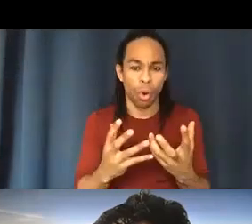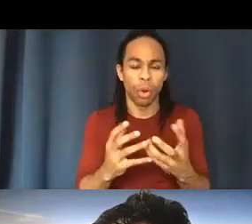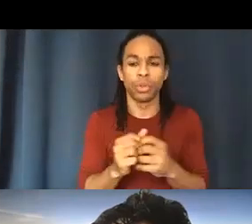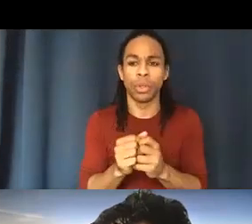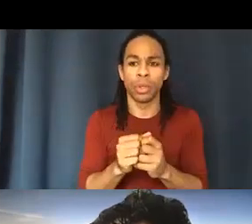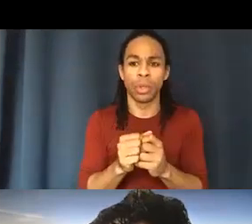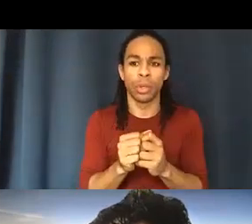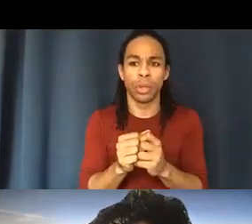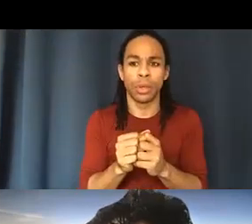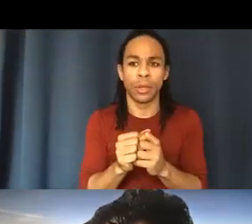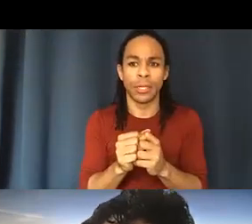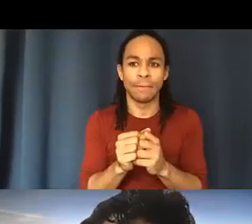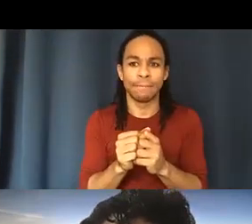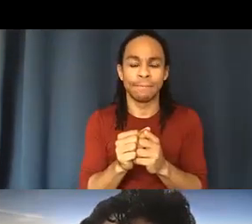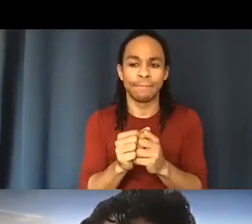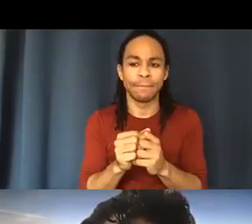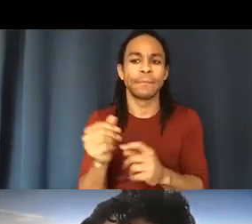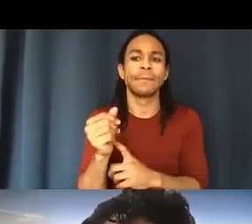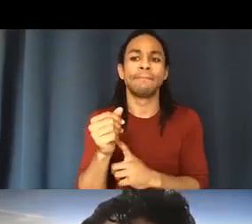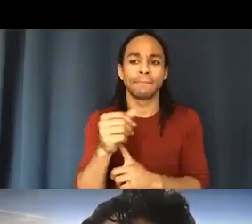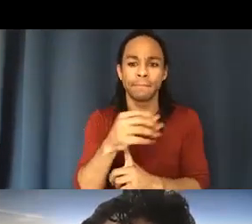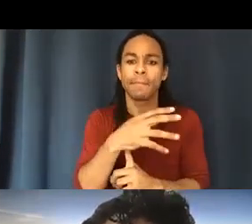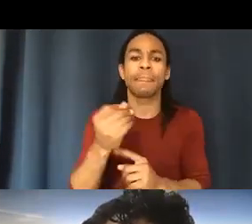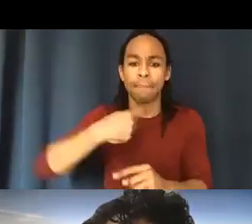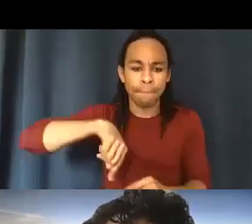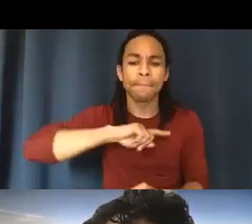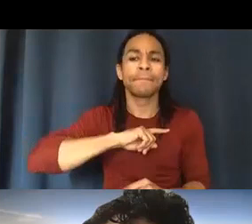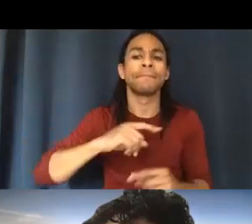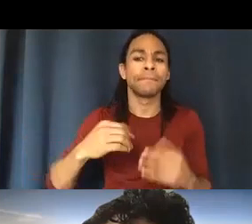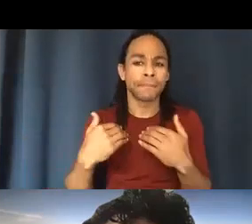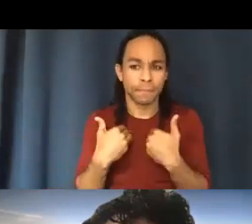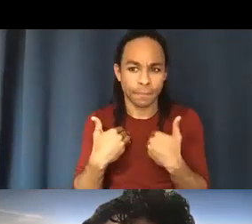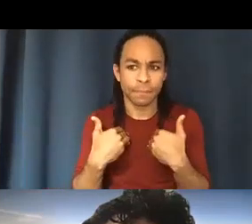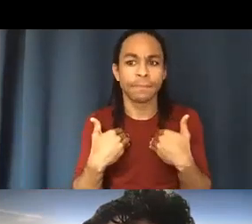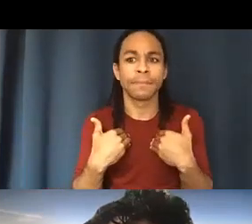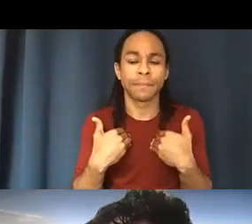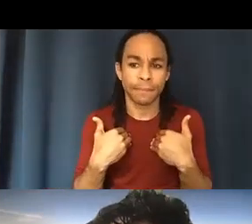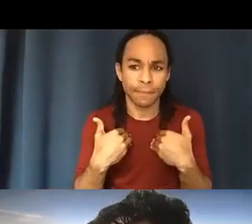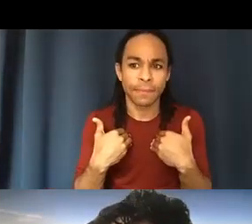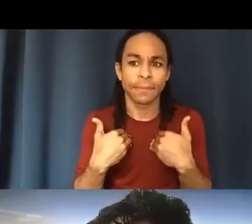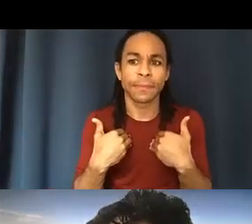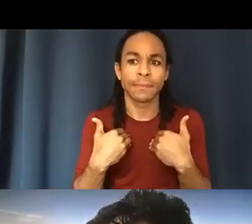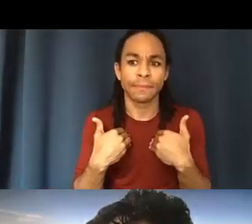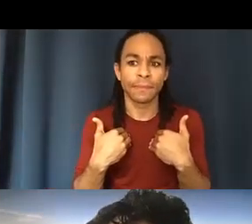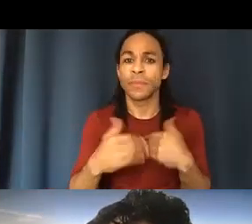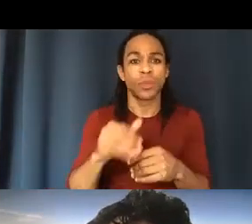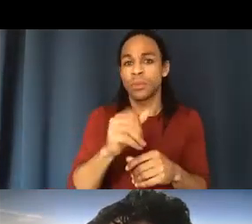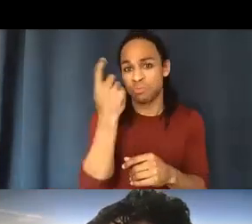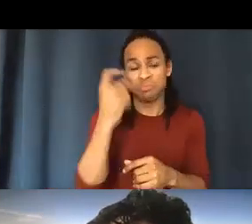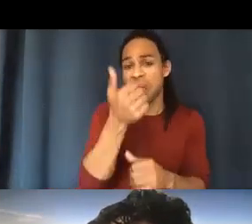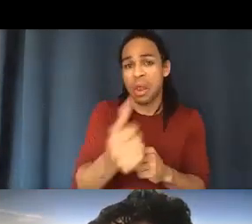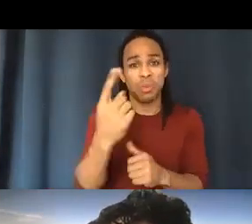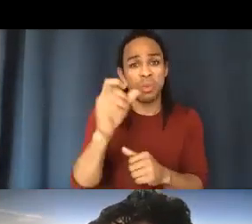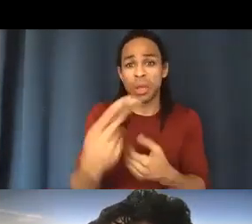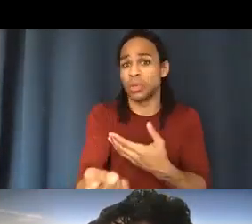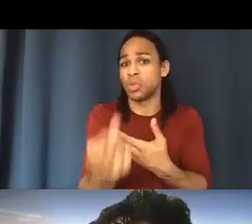23 chapters across 10 countries that are part of the network, and anyone can join if you send us an email